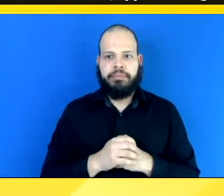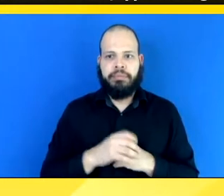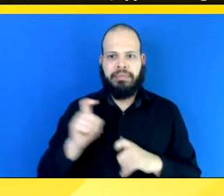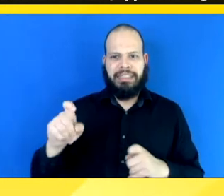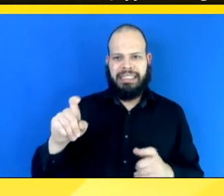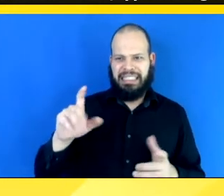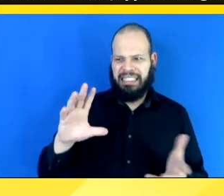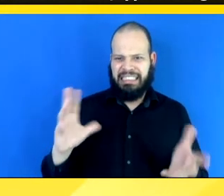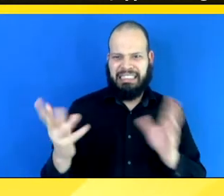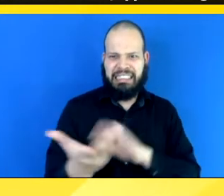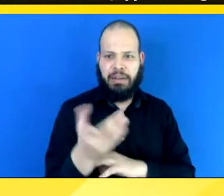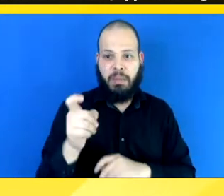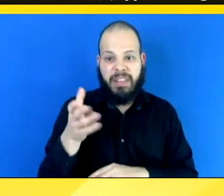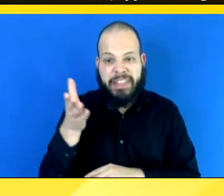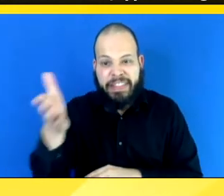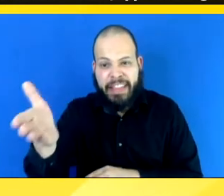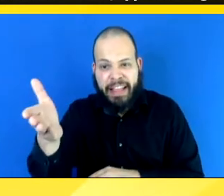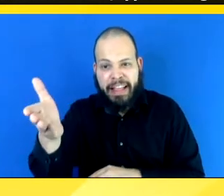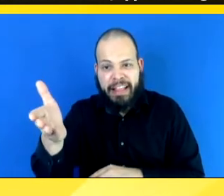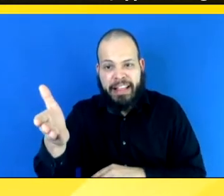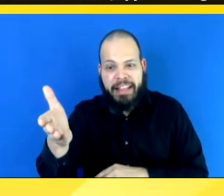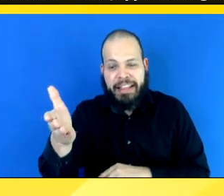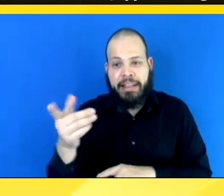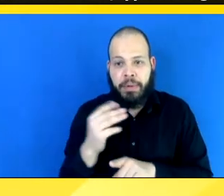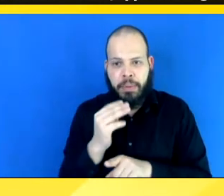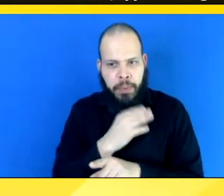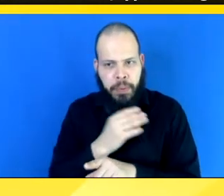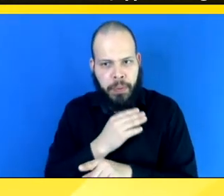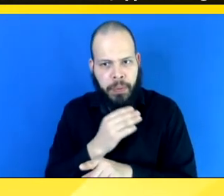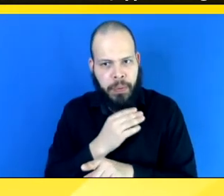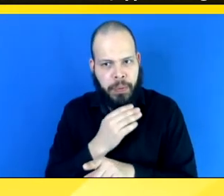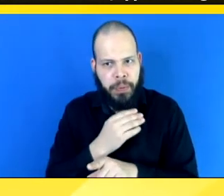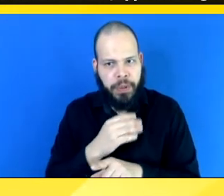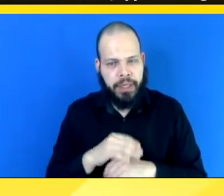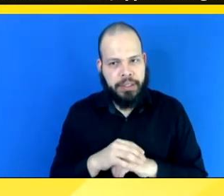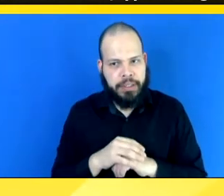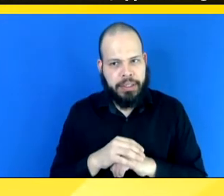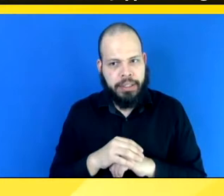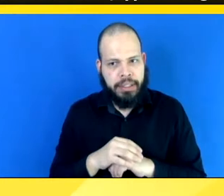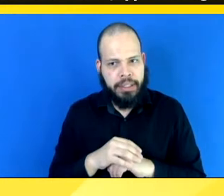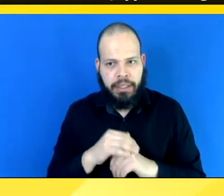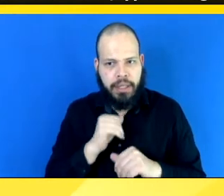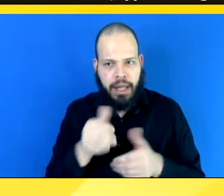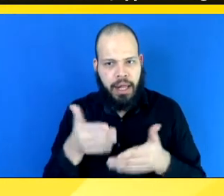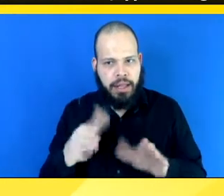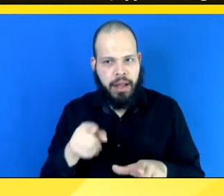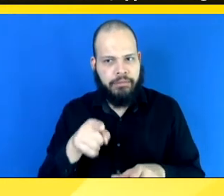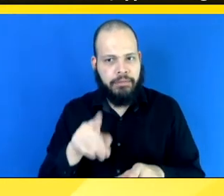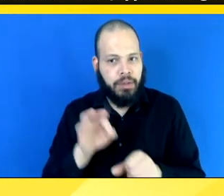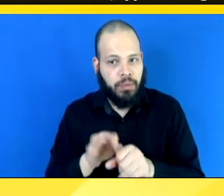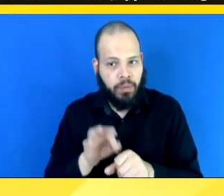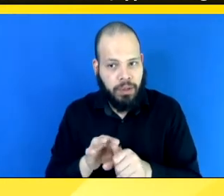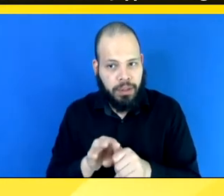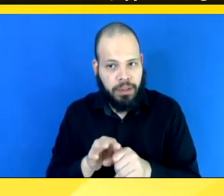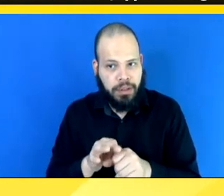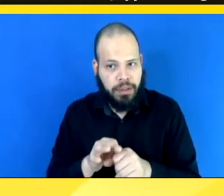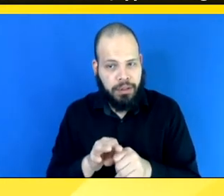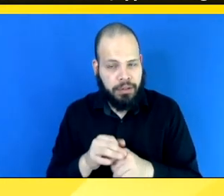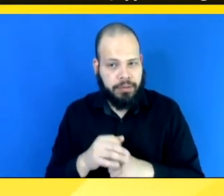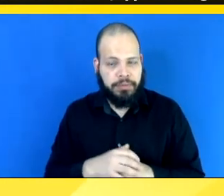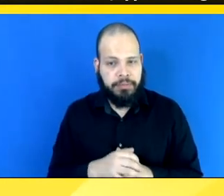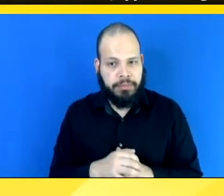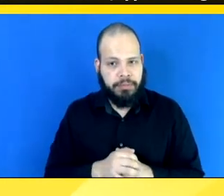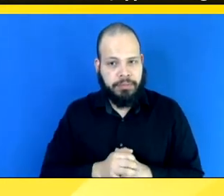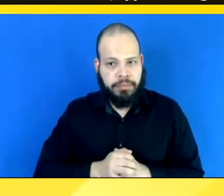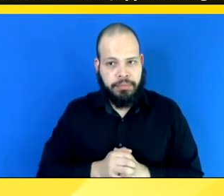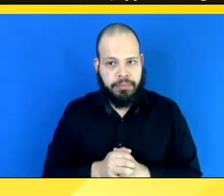lie and undermine people's right to vote, right? But I also want you to know that we know this. This